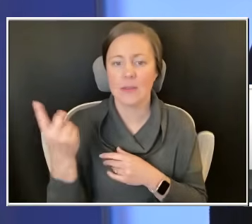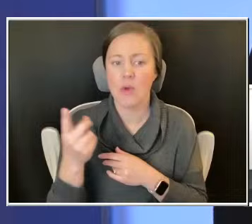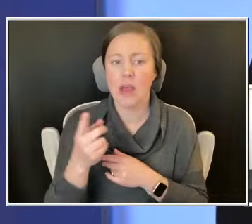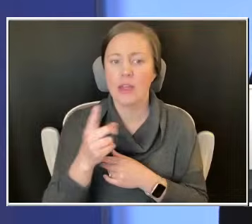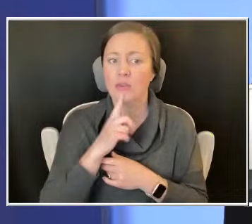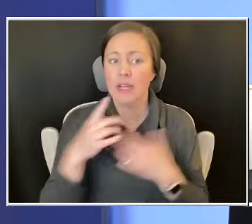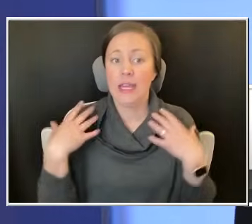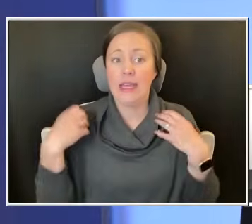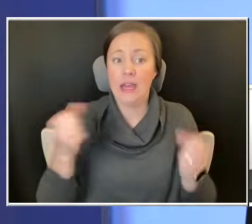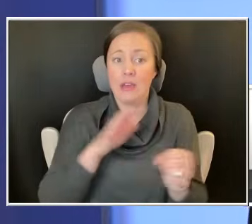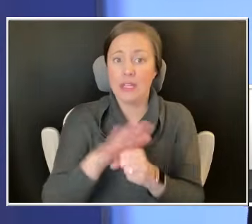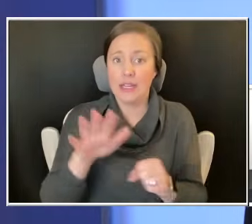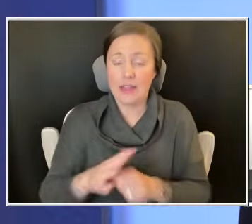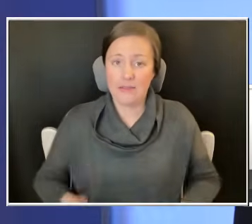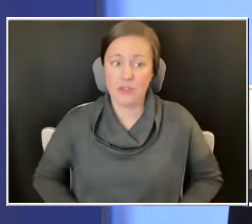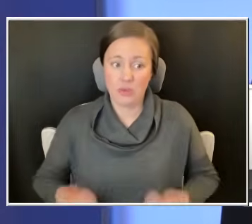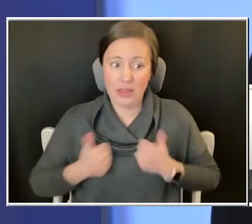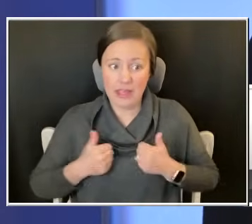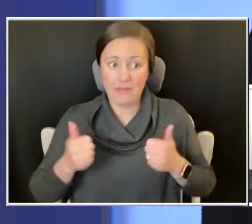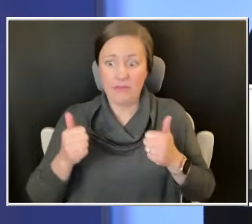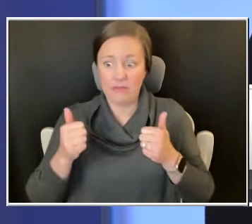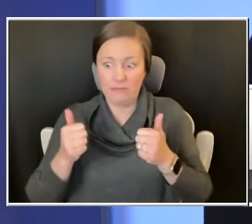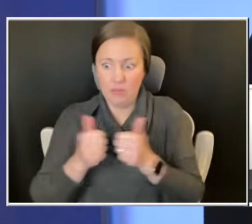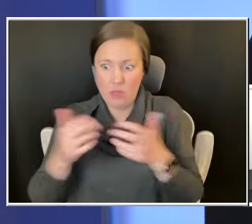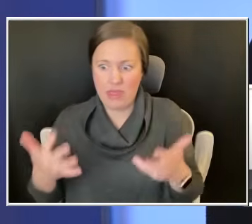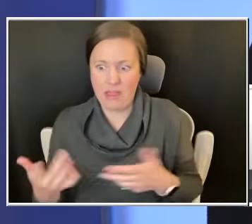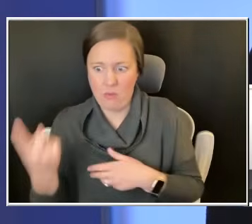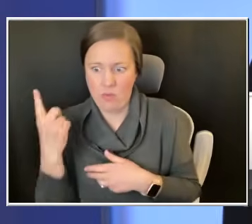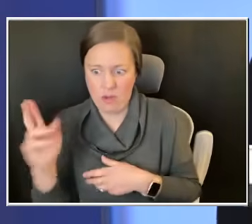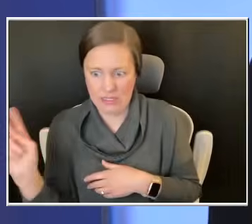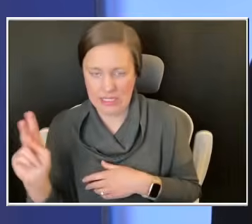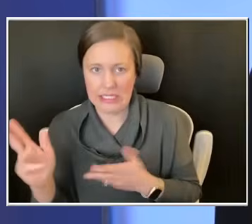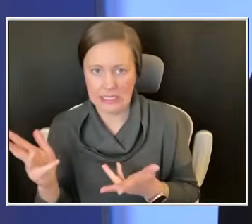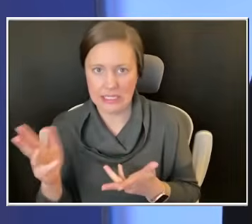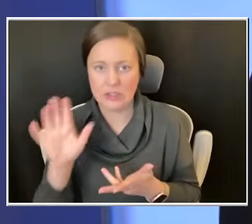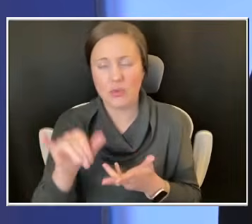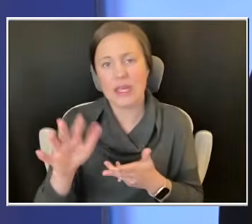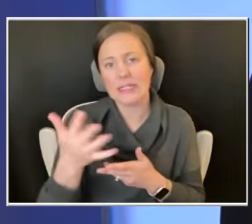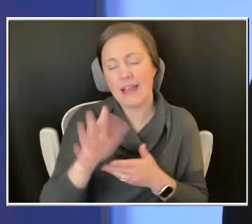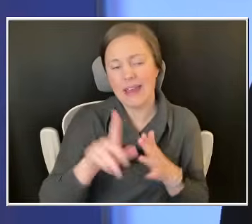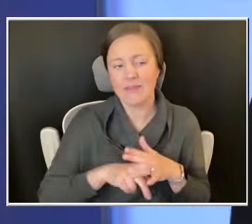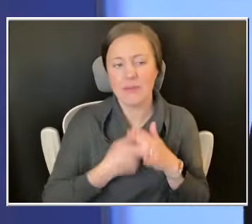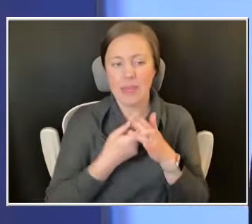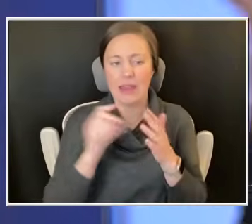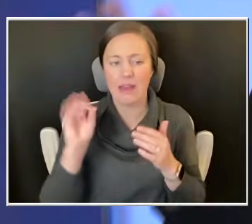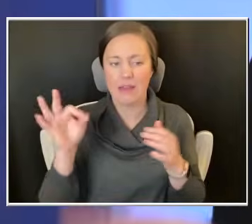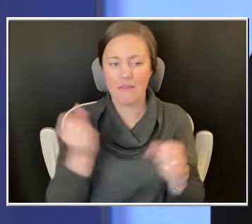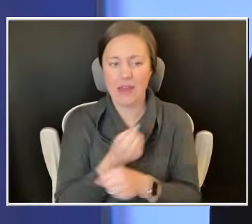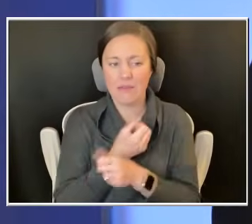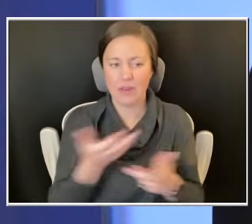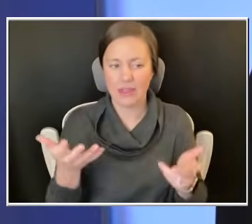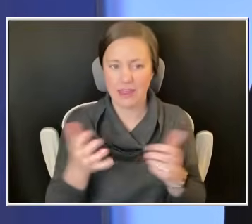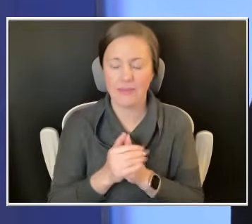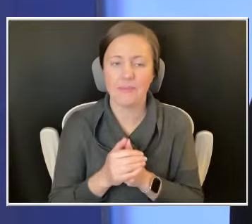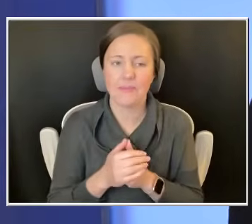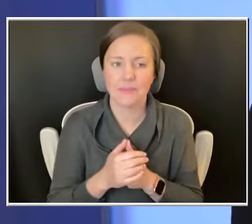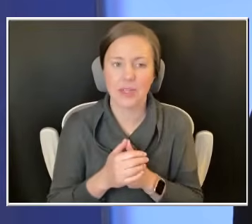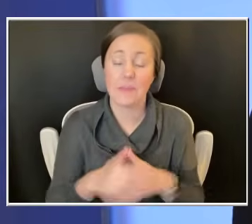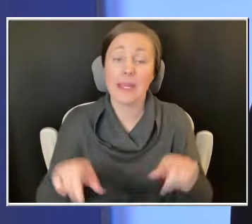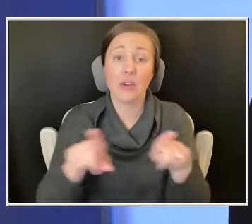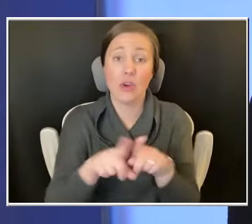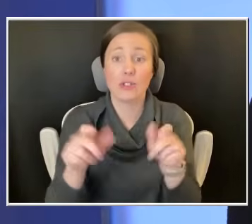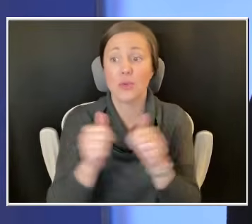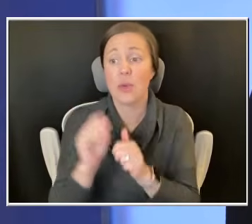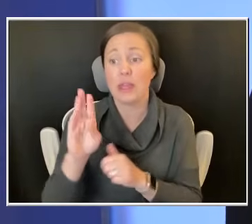live their life with one kidney. So that's kind of the beginning of everything. In addition, in Brie's case,